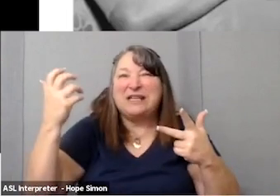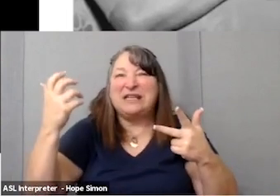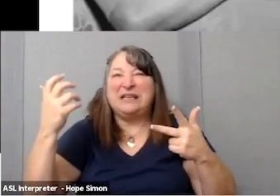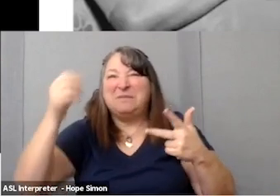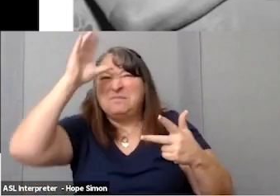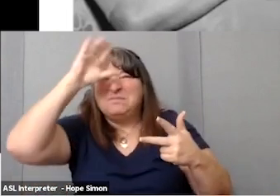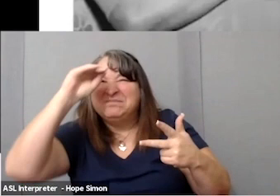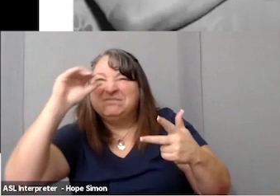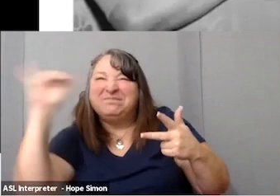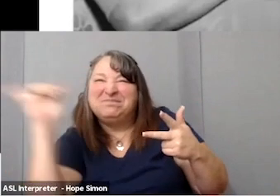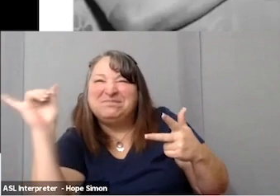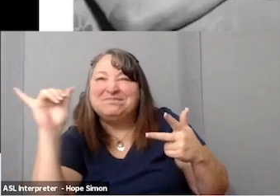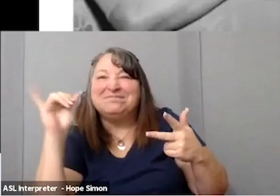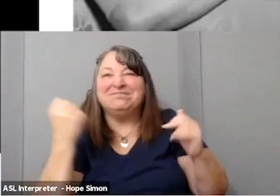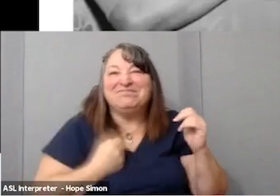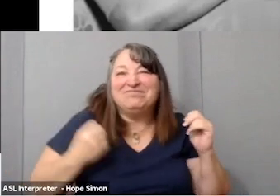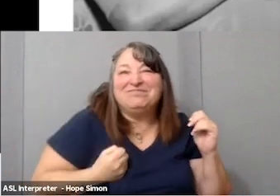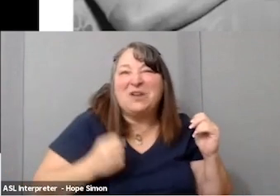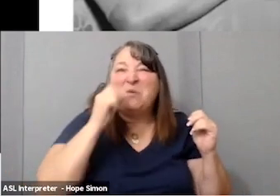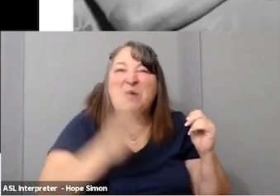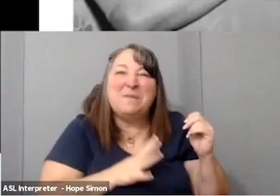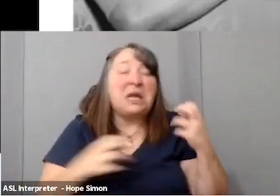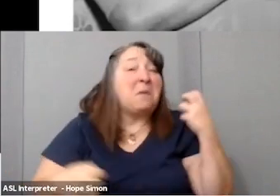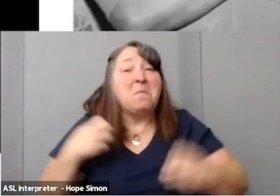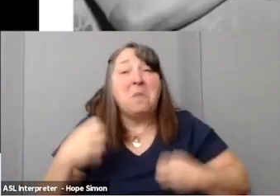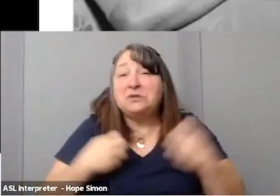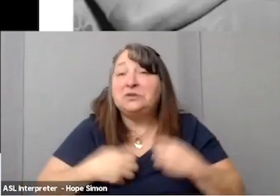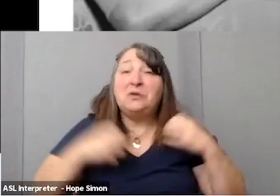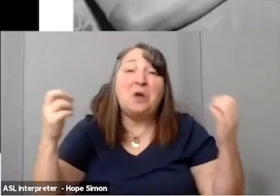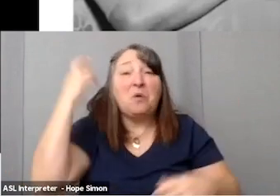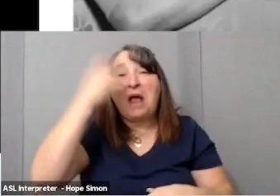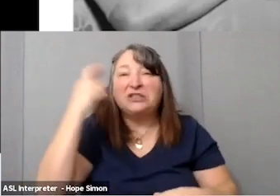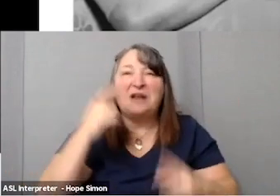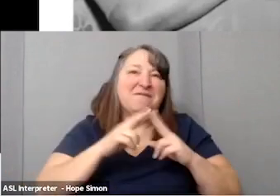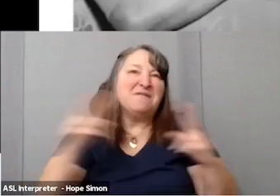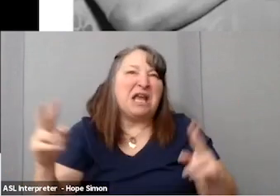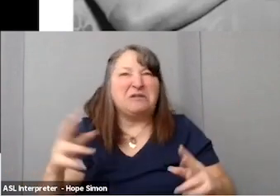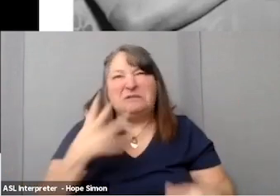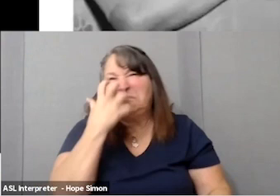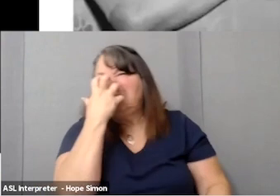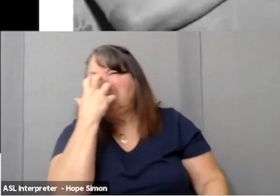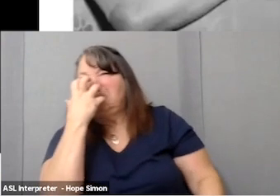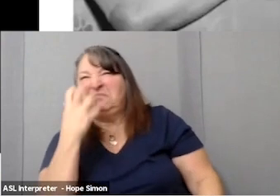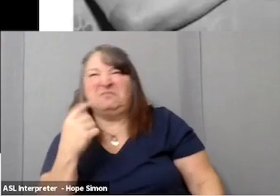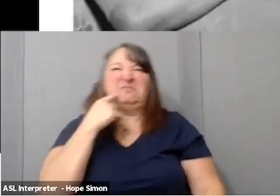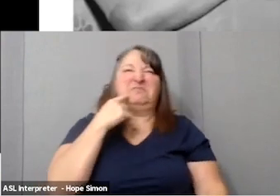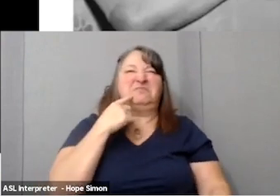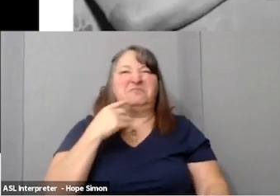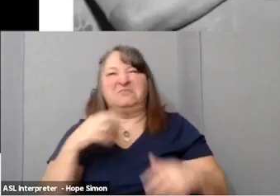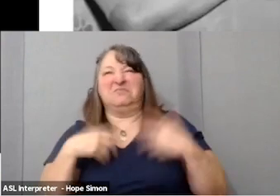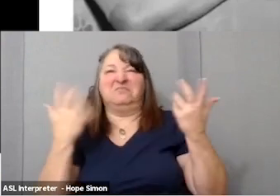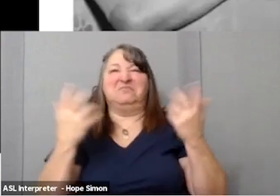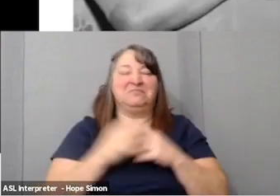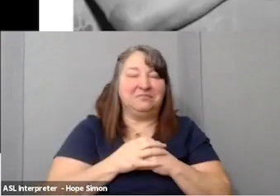is emotionally irrational and bitter. And one thing I wanted to point out is that we're